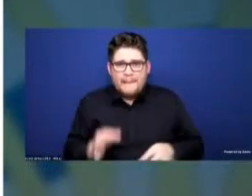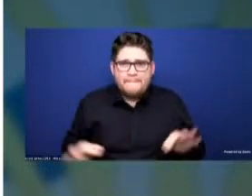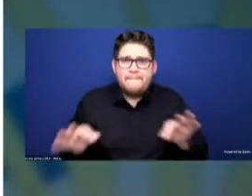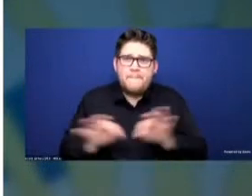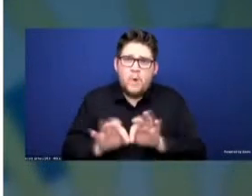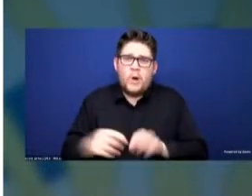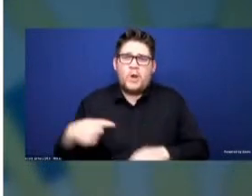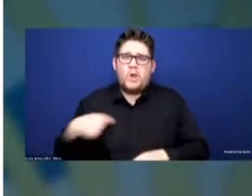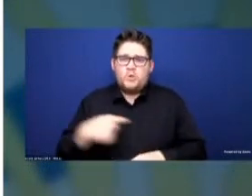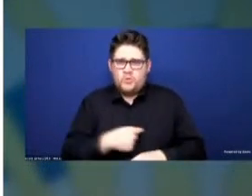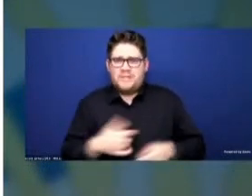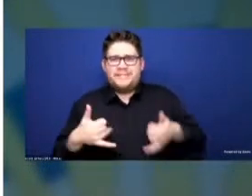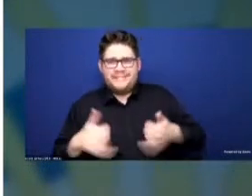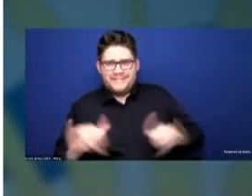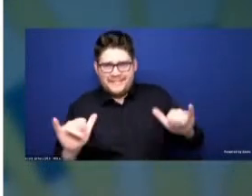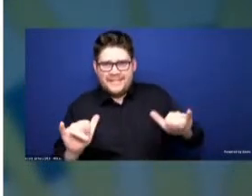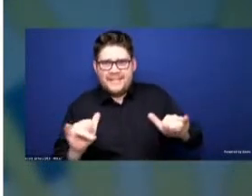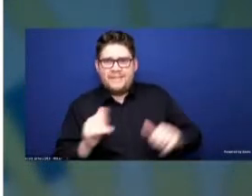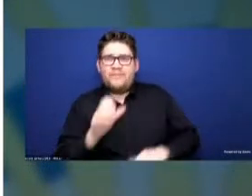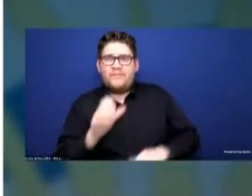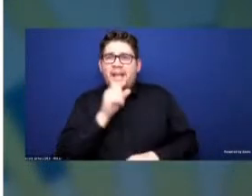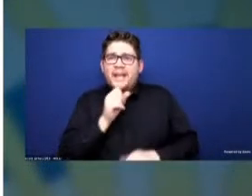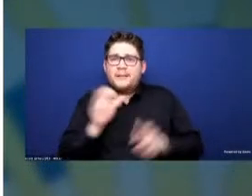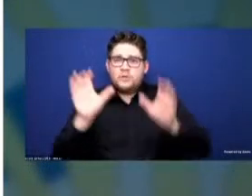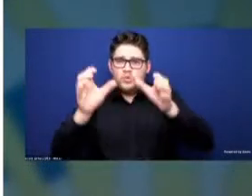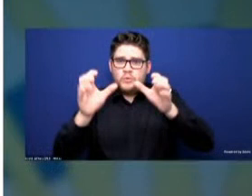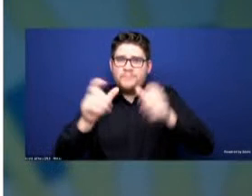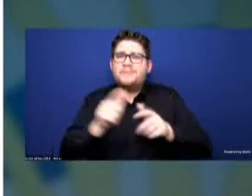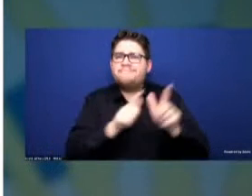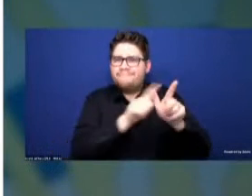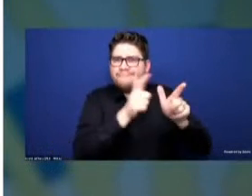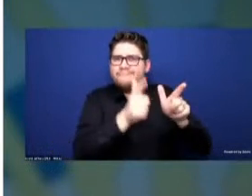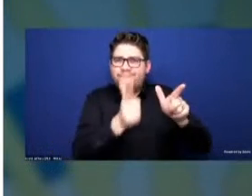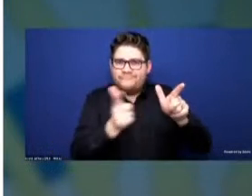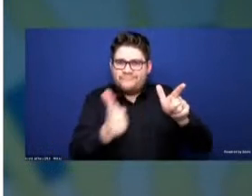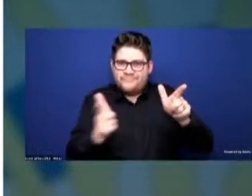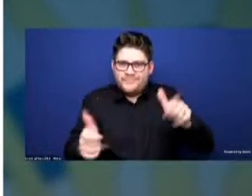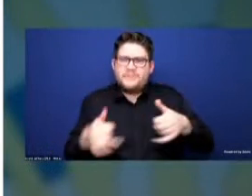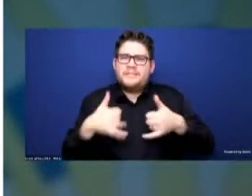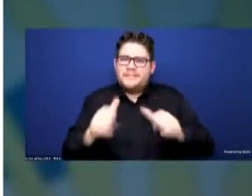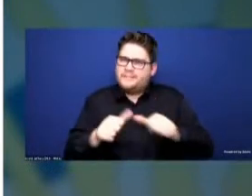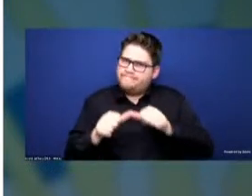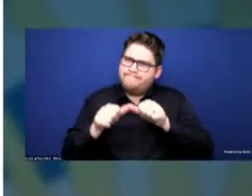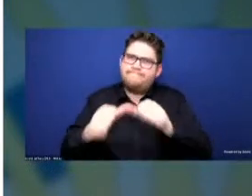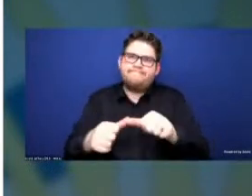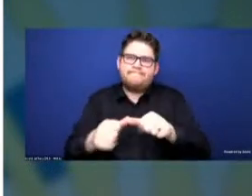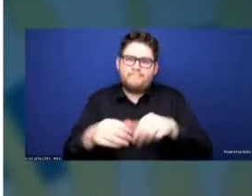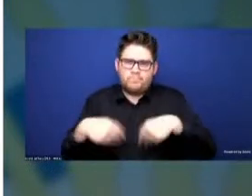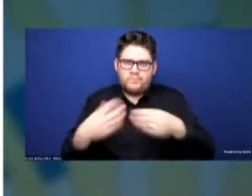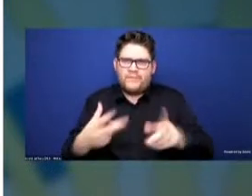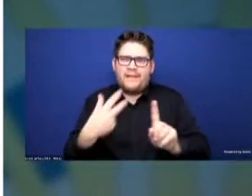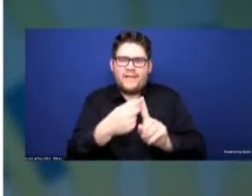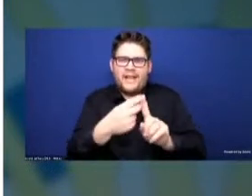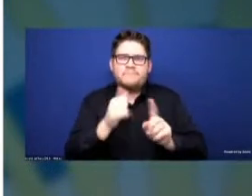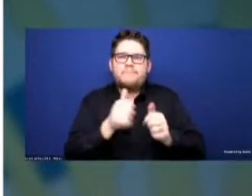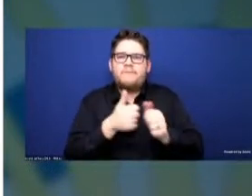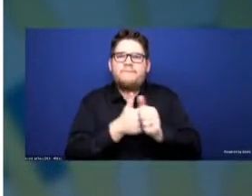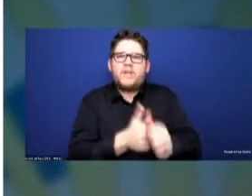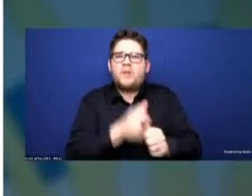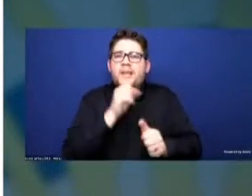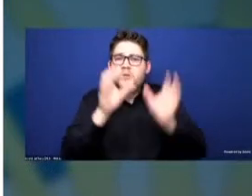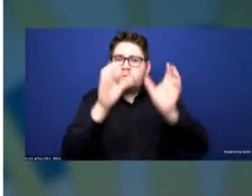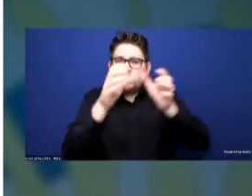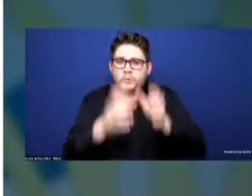program on those down to age 40 in particular. But we know that this vaccine not only protects